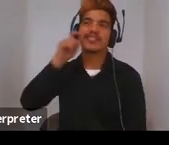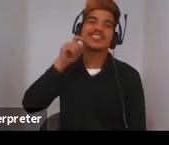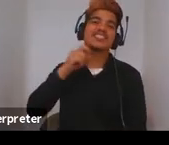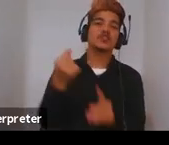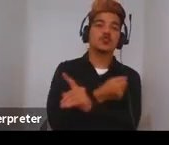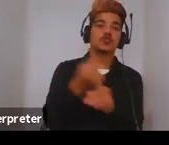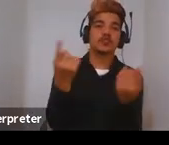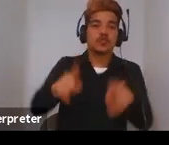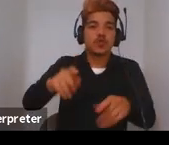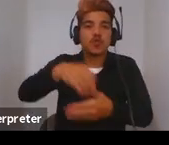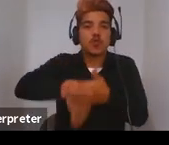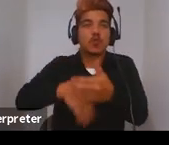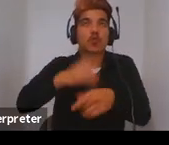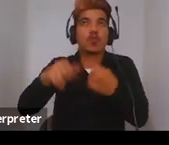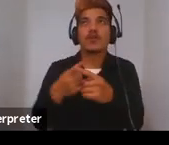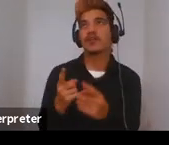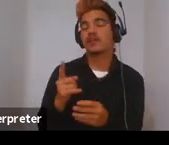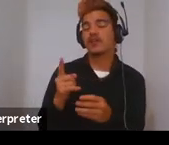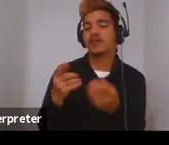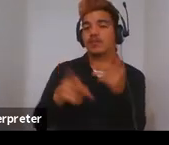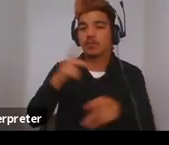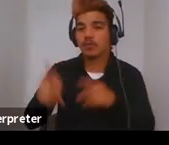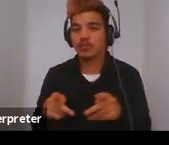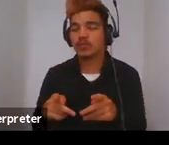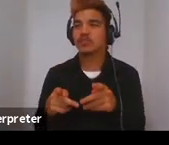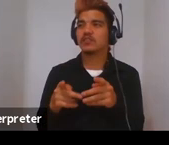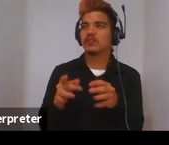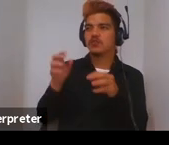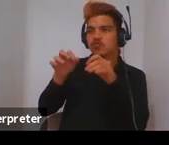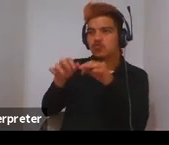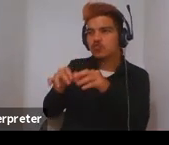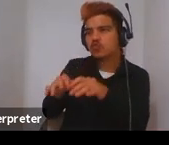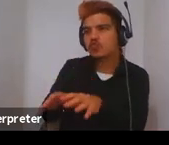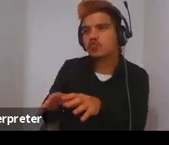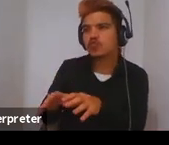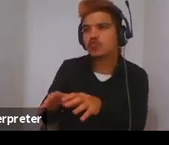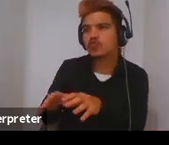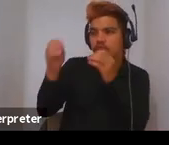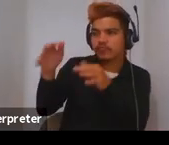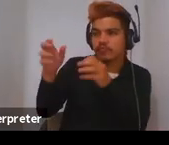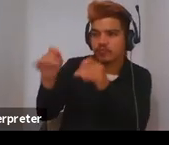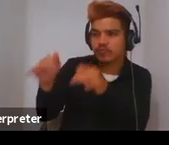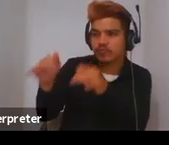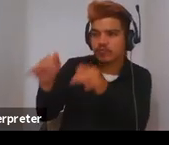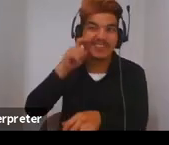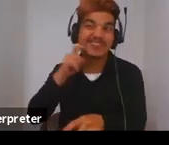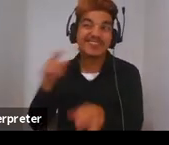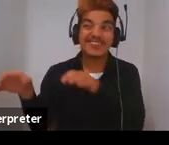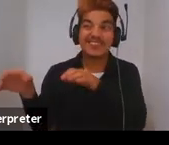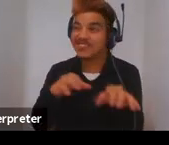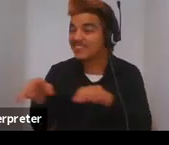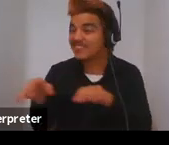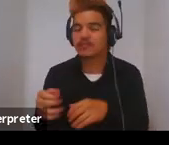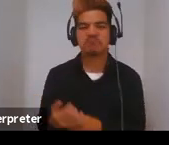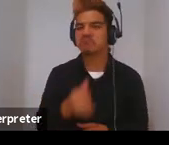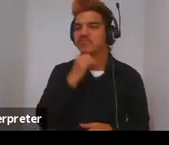when a person is forced, coerced, or manipulated into any unwanted sexual activity. So it doesn't have